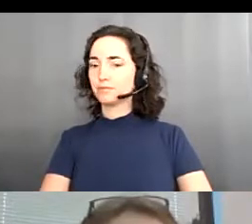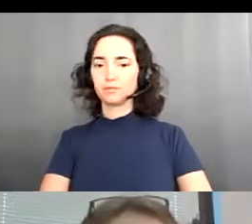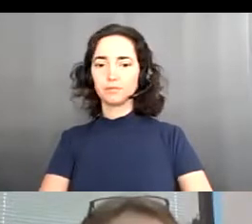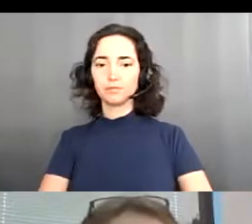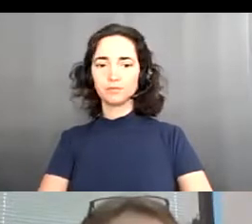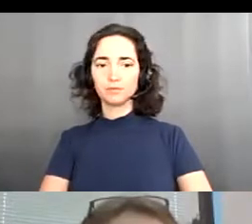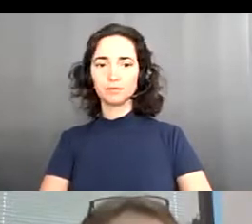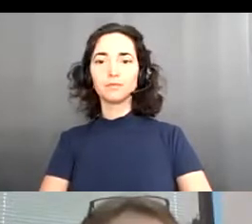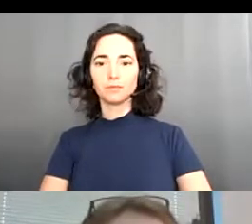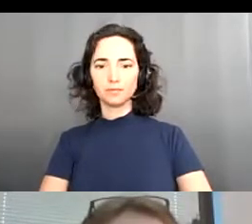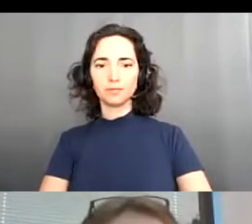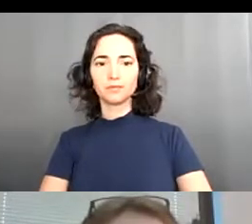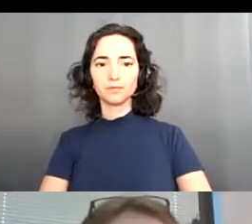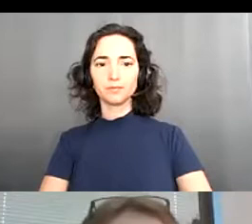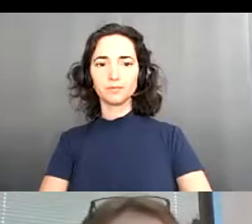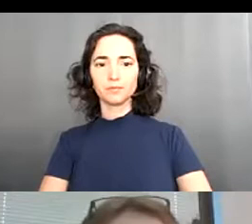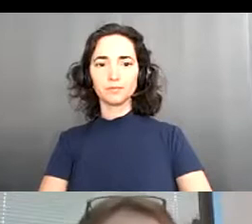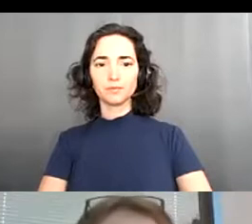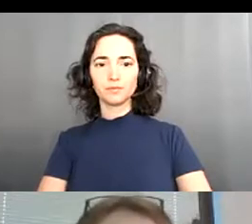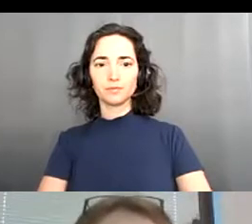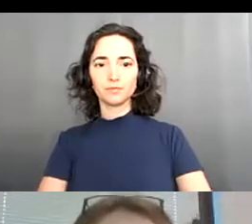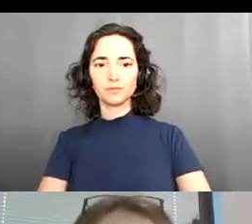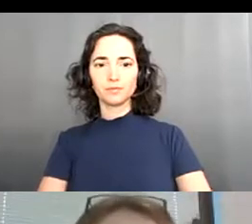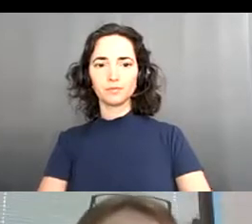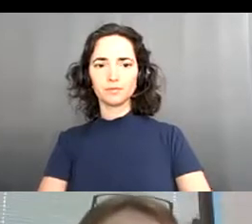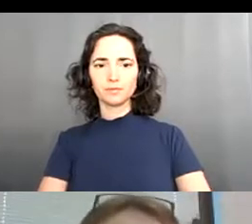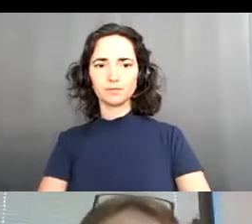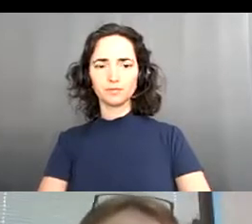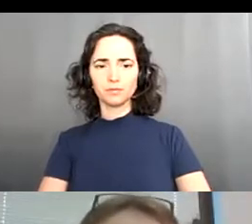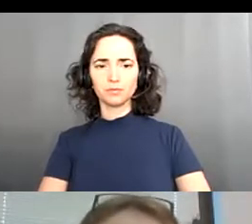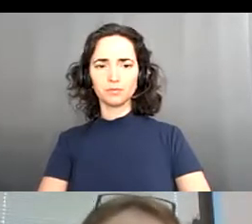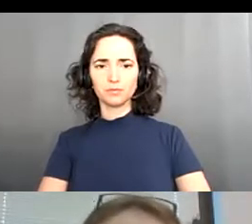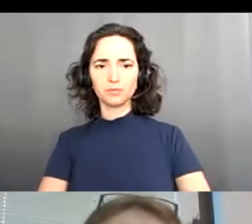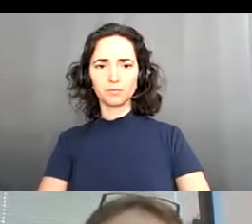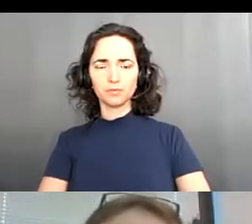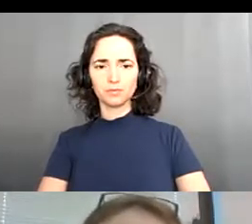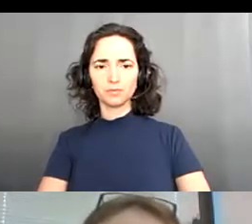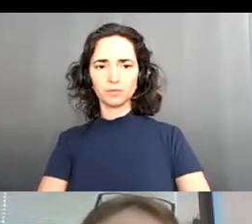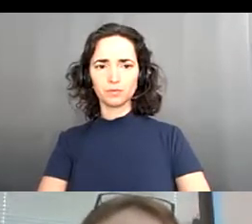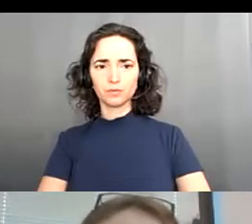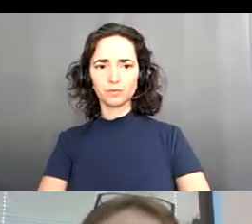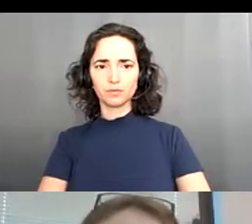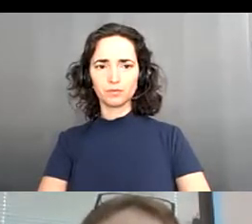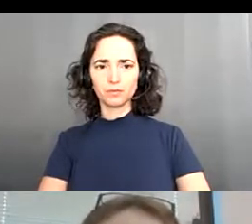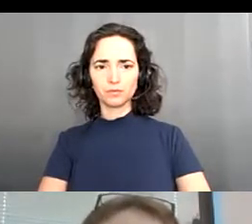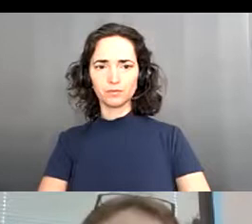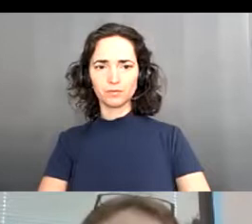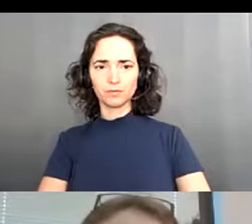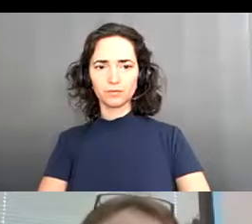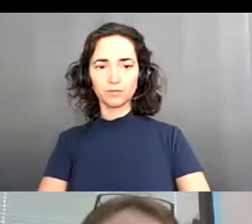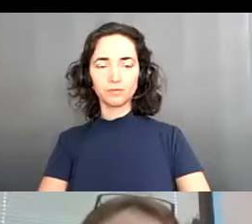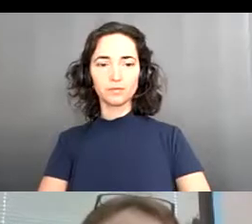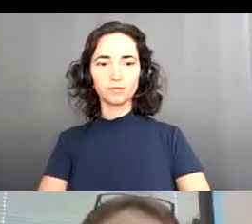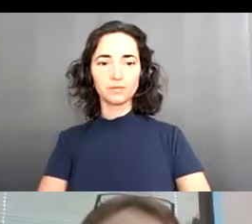this concept. So from when I first joined in the fall of 2019, we